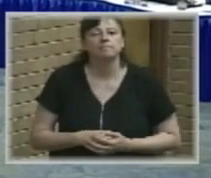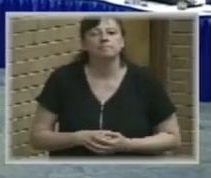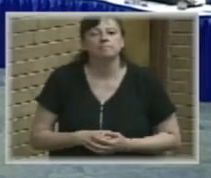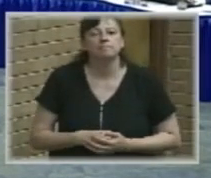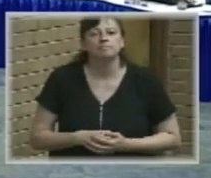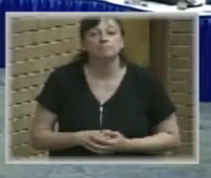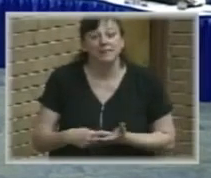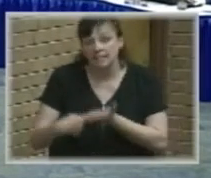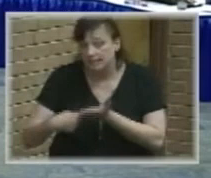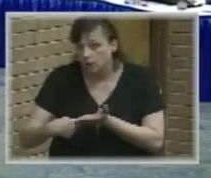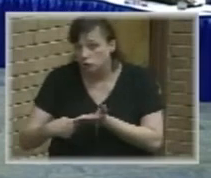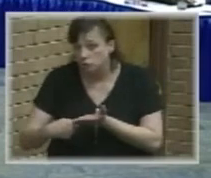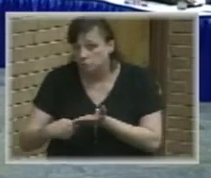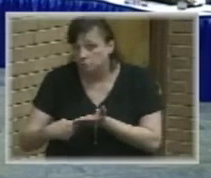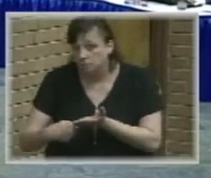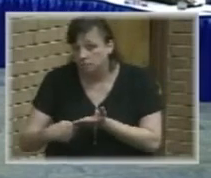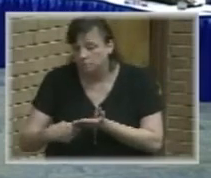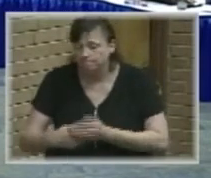Discussion?